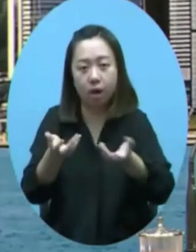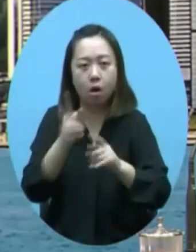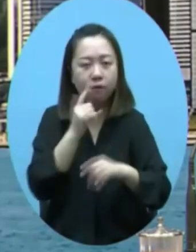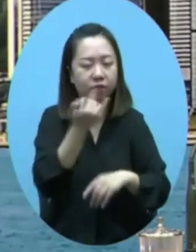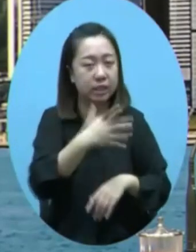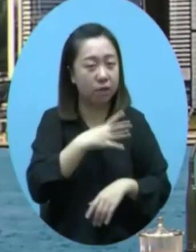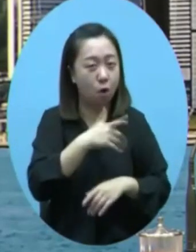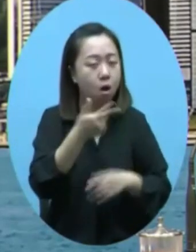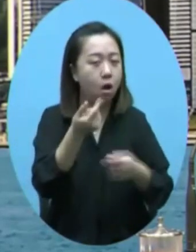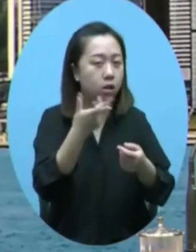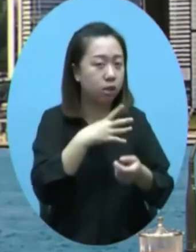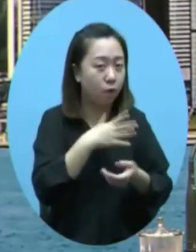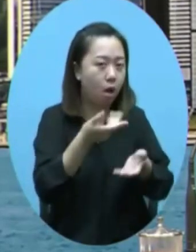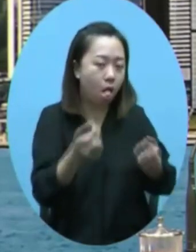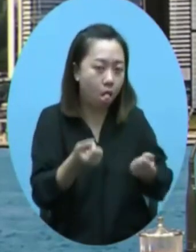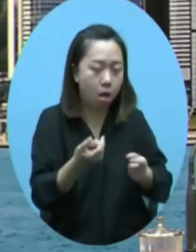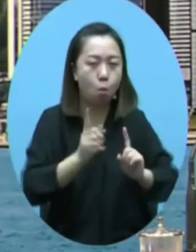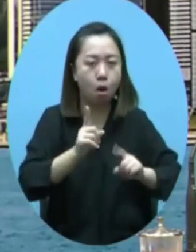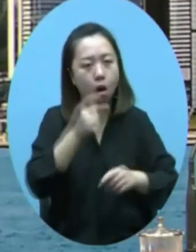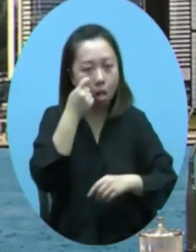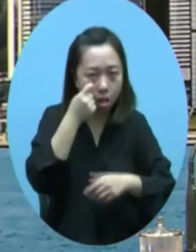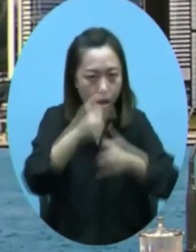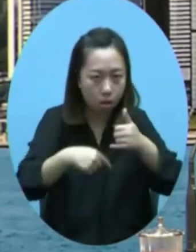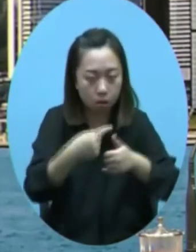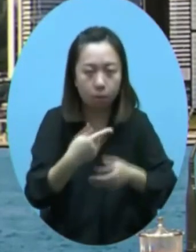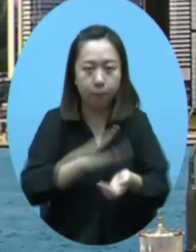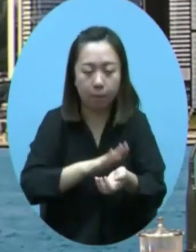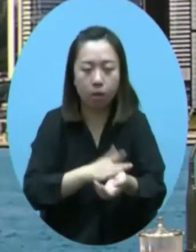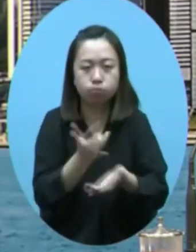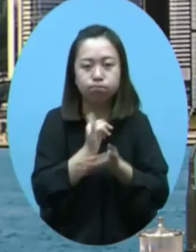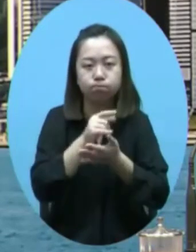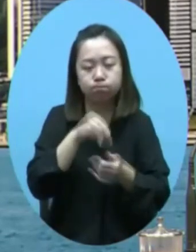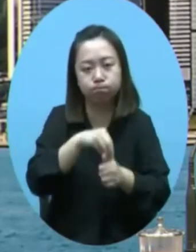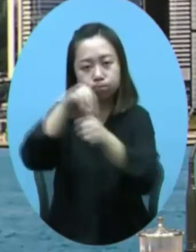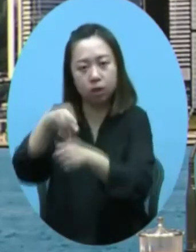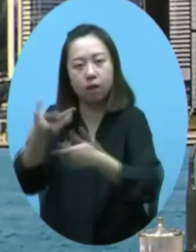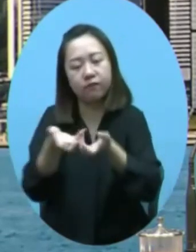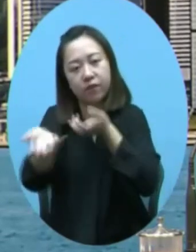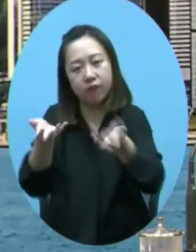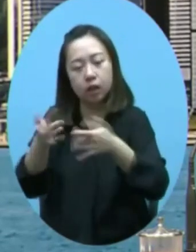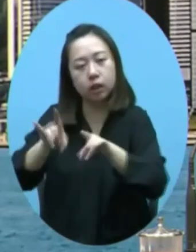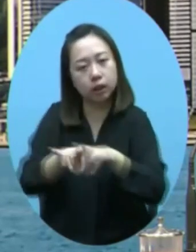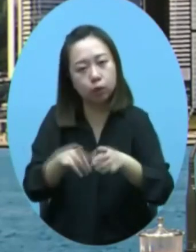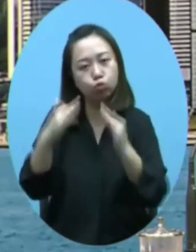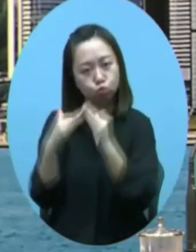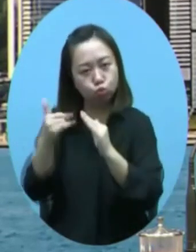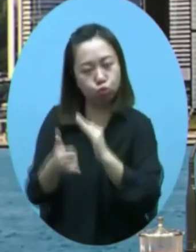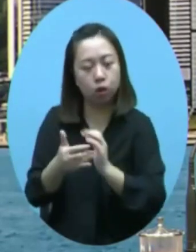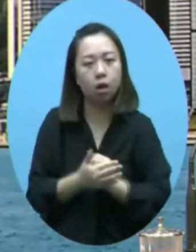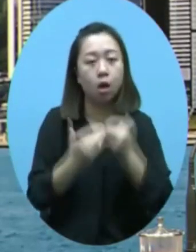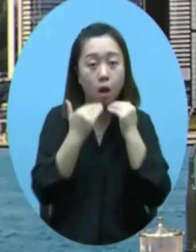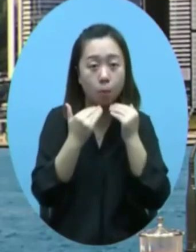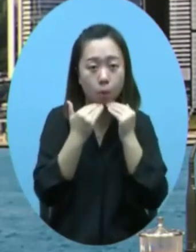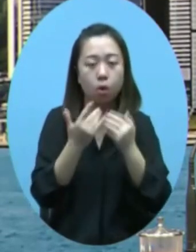reuse some isolation facilities in the community, so that patients without symptoms or who have mild symptoms could be sent to